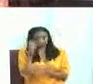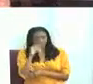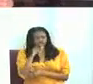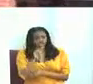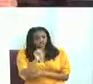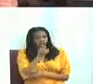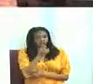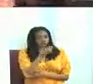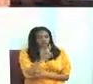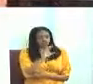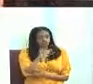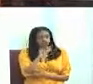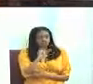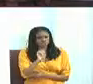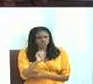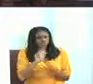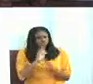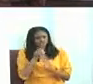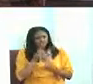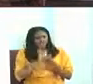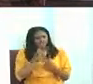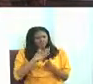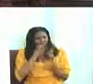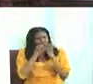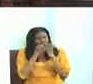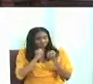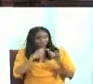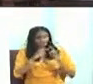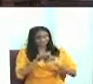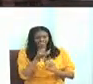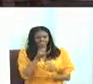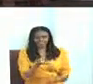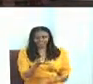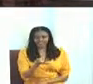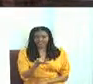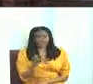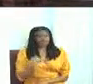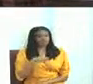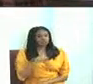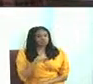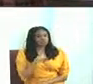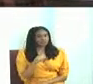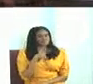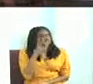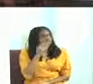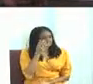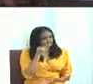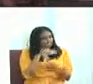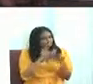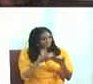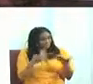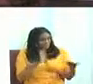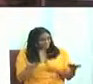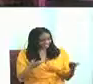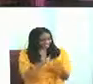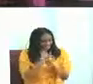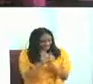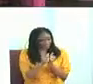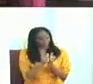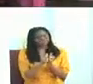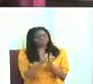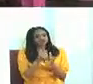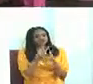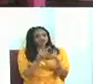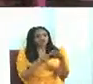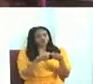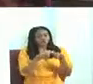Joyce became a dear friend of mine there. We went through some things together. We both